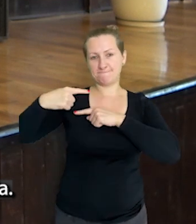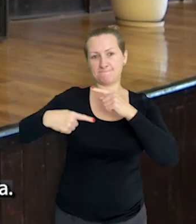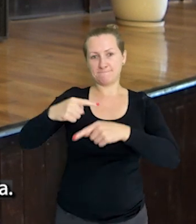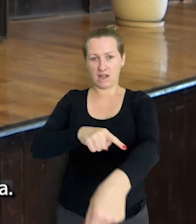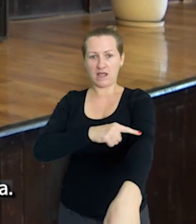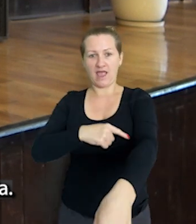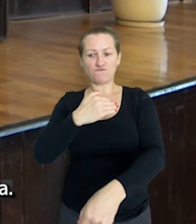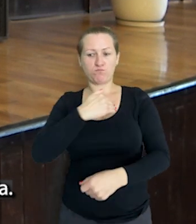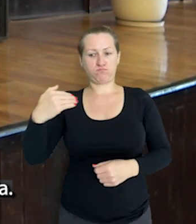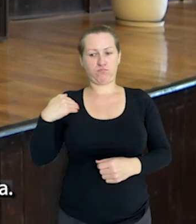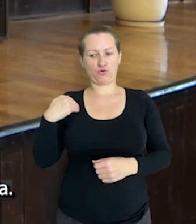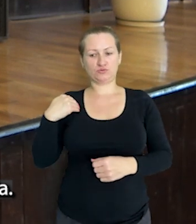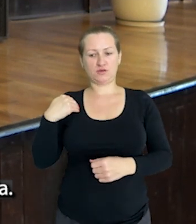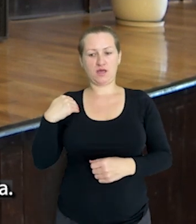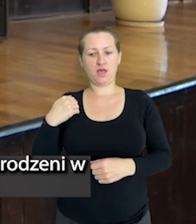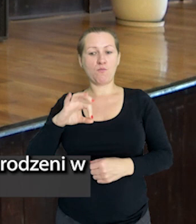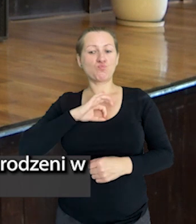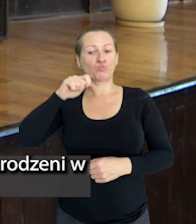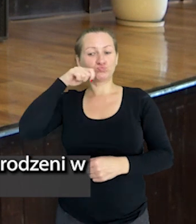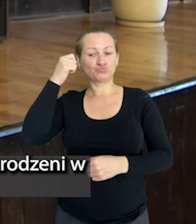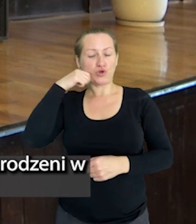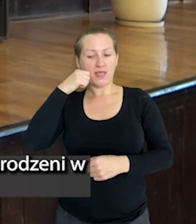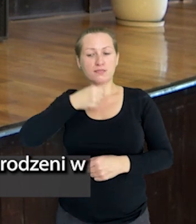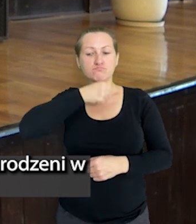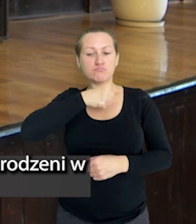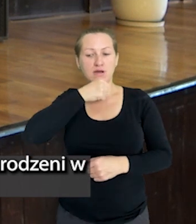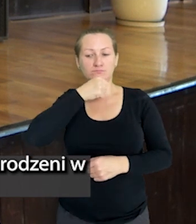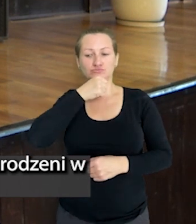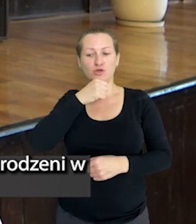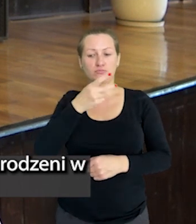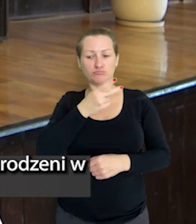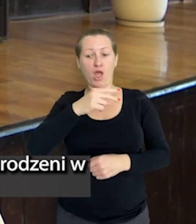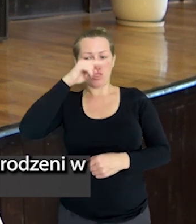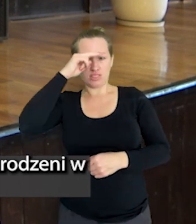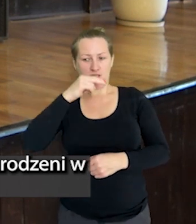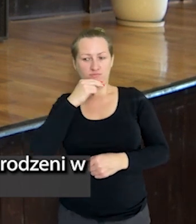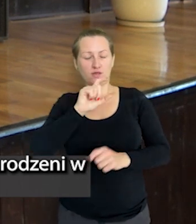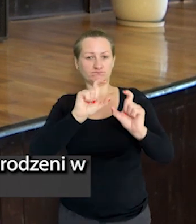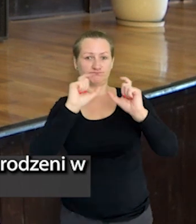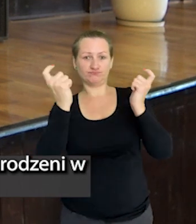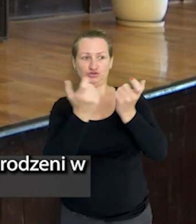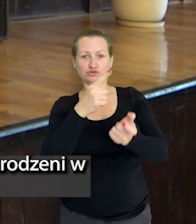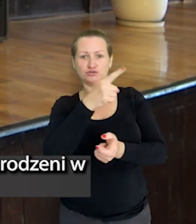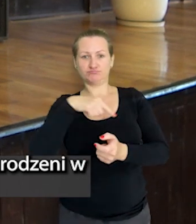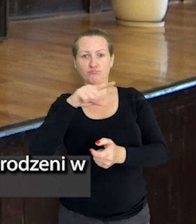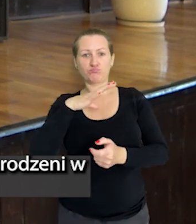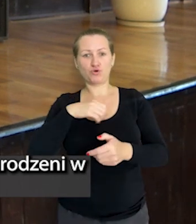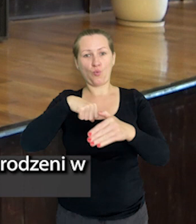I am from a Polish origin. My both grandparents from both sides, my